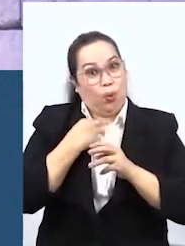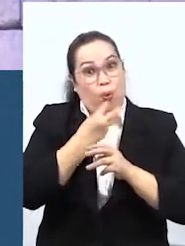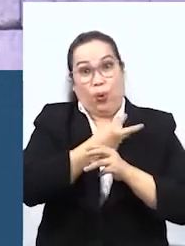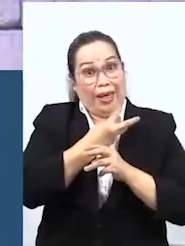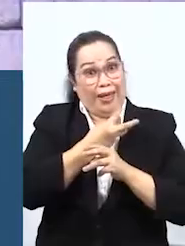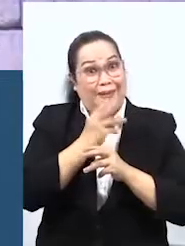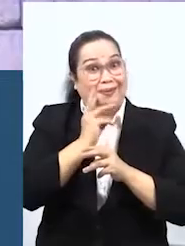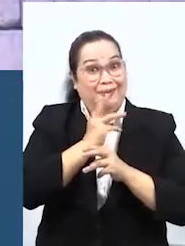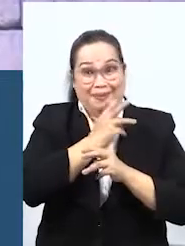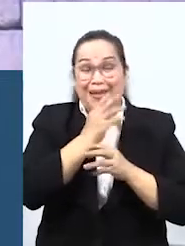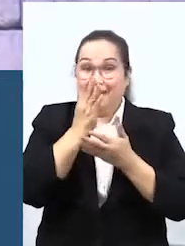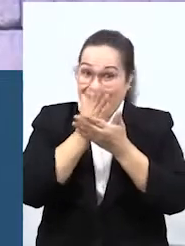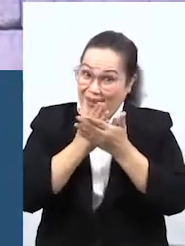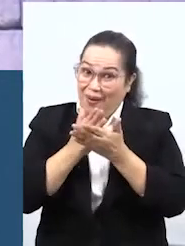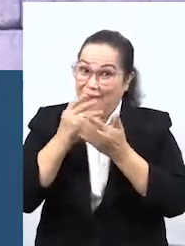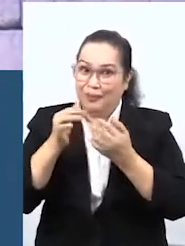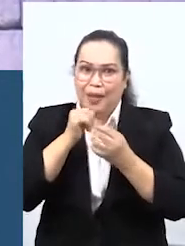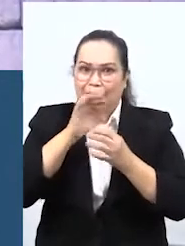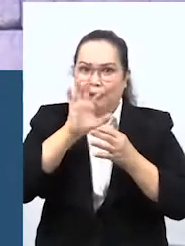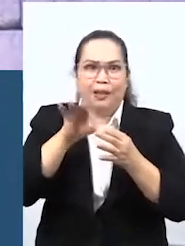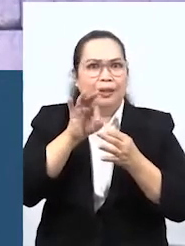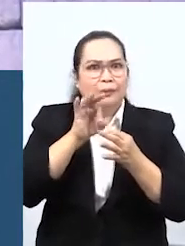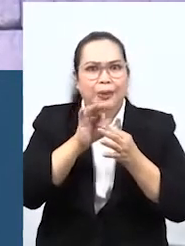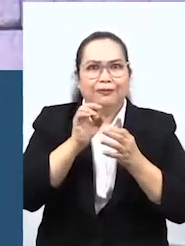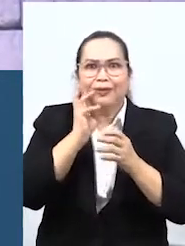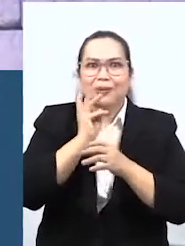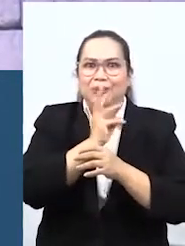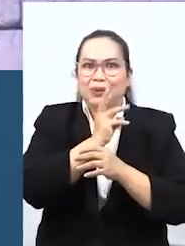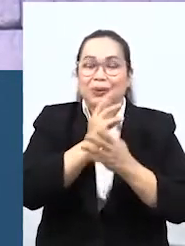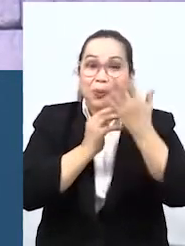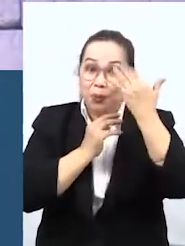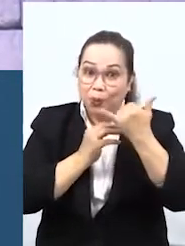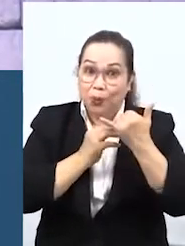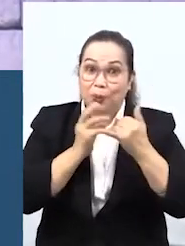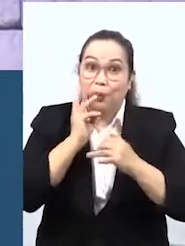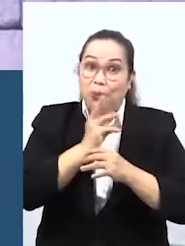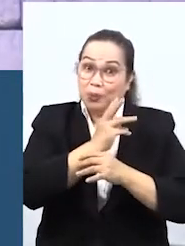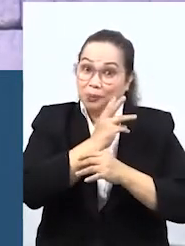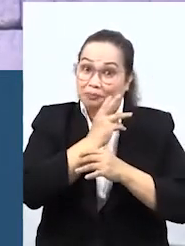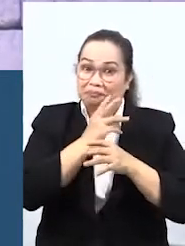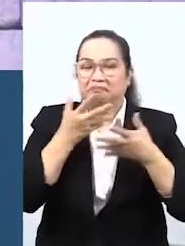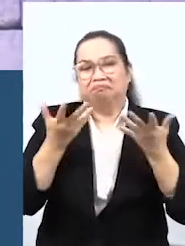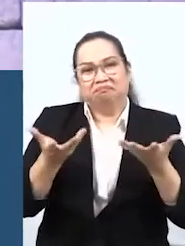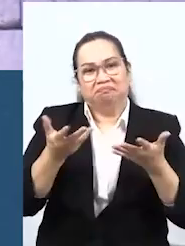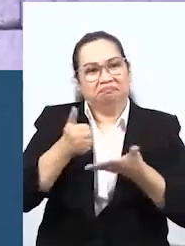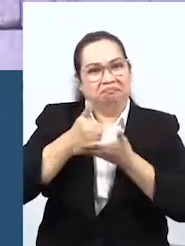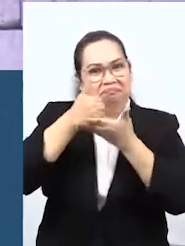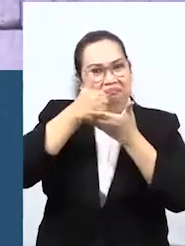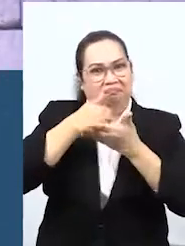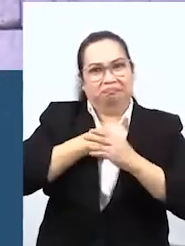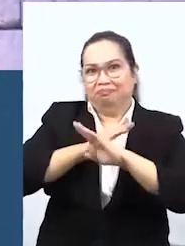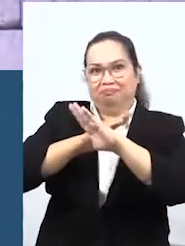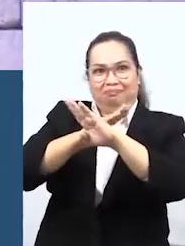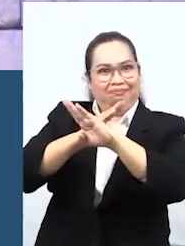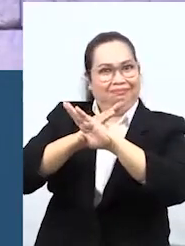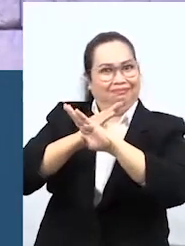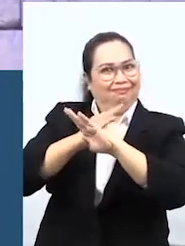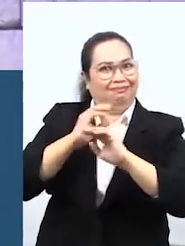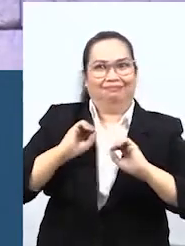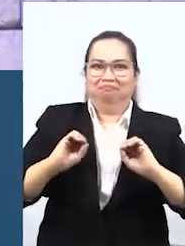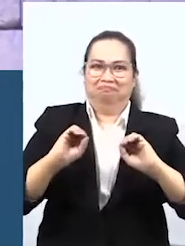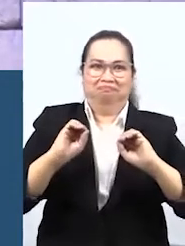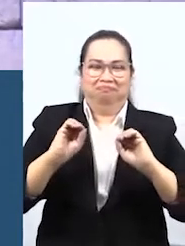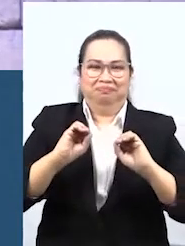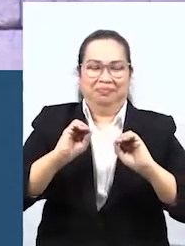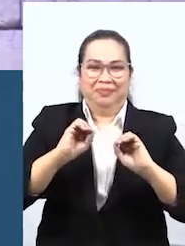in some sin but we're also not like the widow why Because the widow was helpless with no one to defend her those in